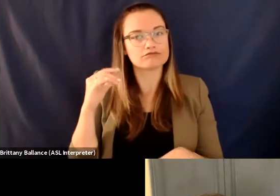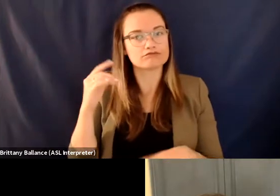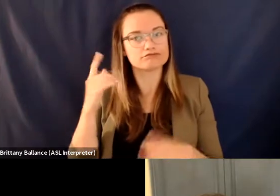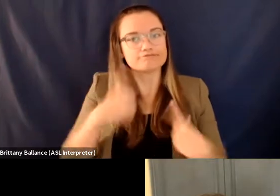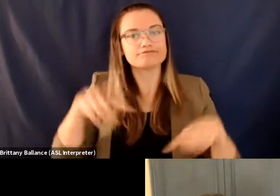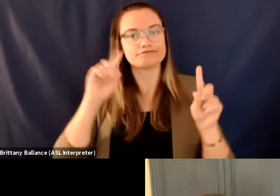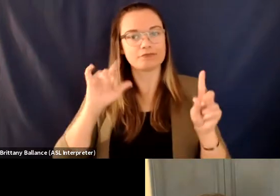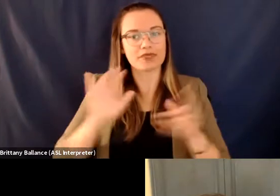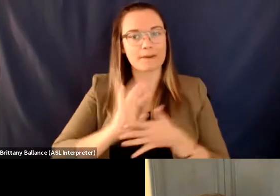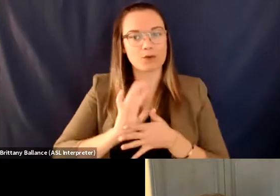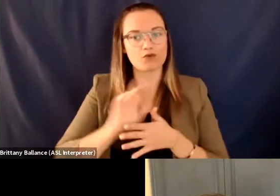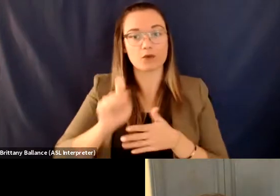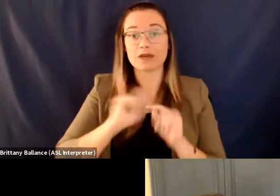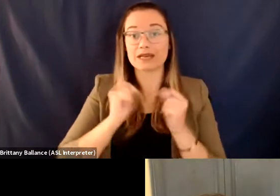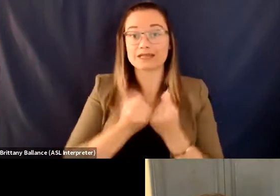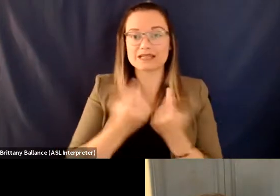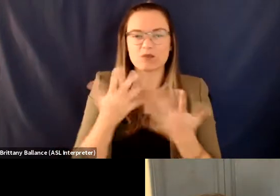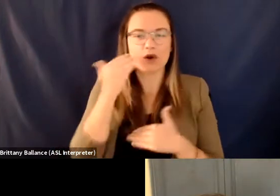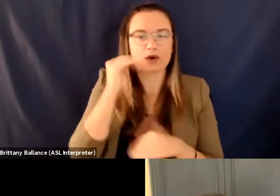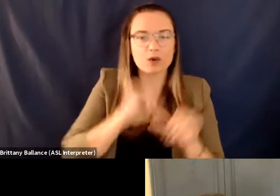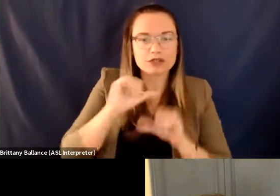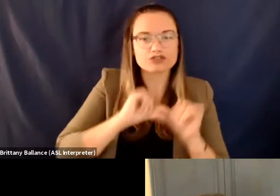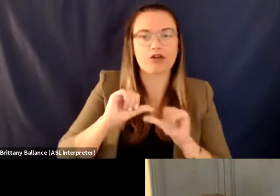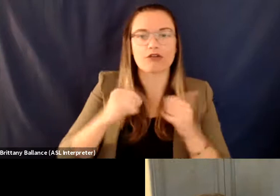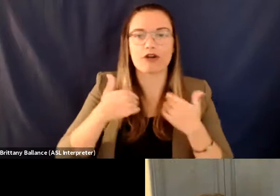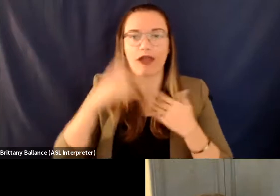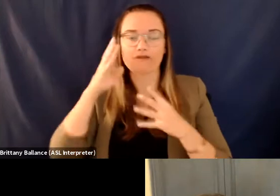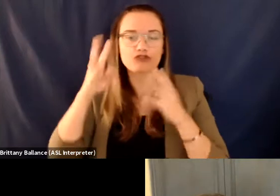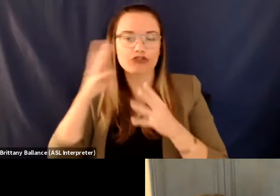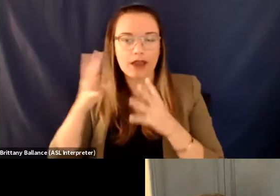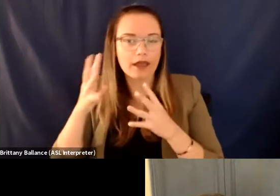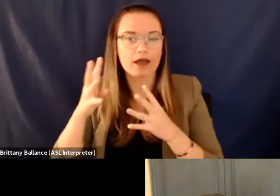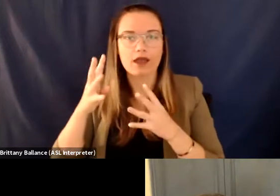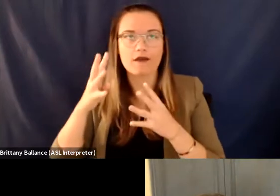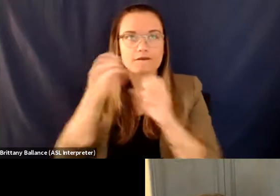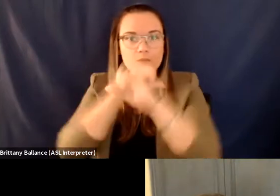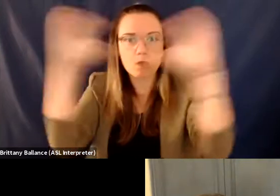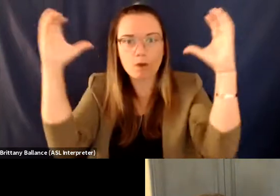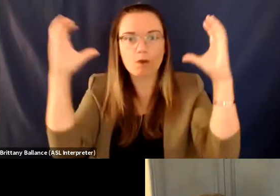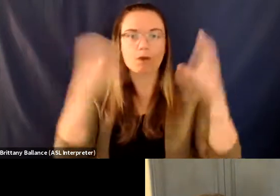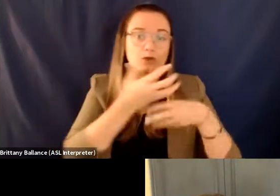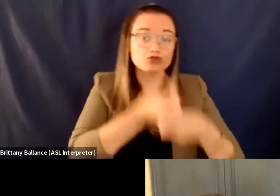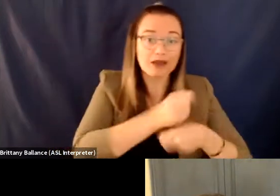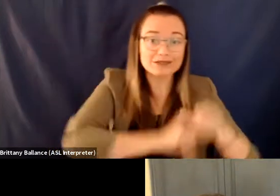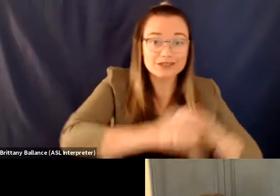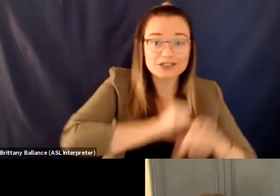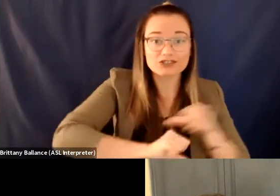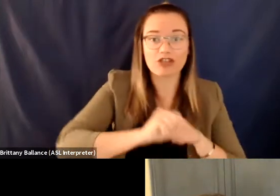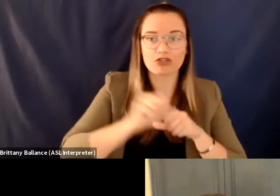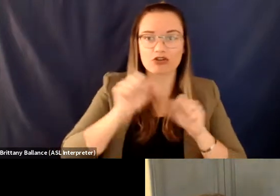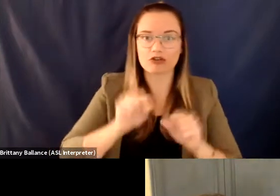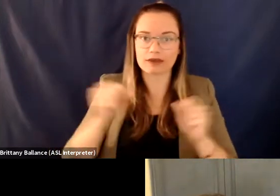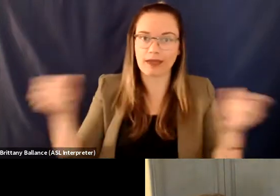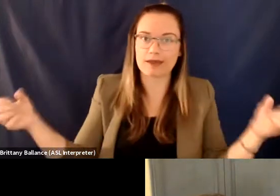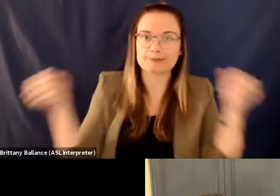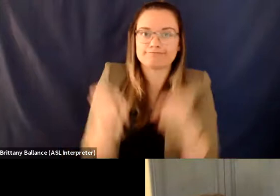We needed a team of people who already know each other, who already have a creative shorthand and a trust in each other, who could come and kind